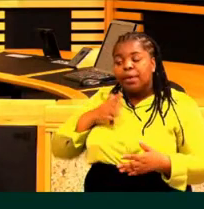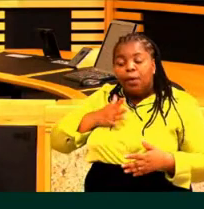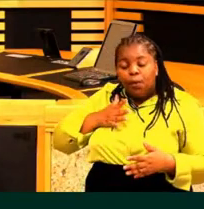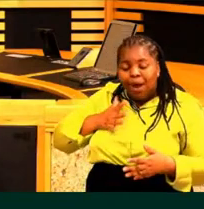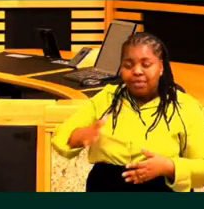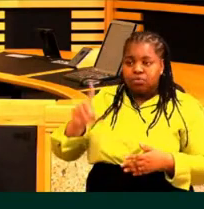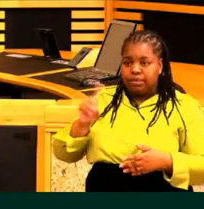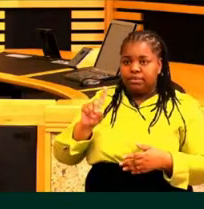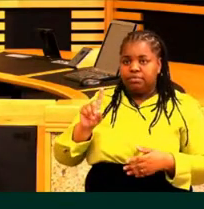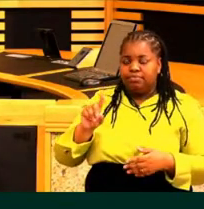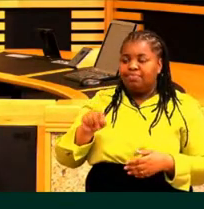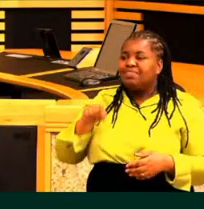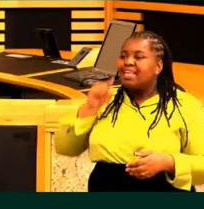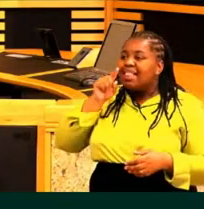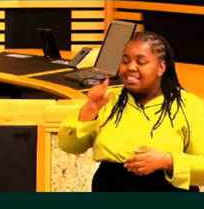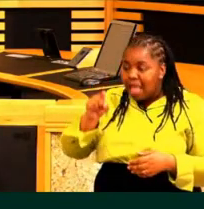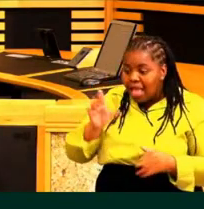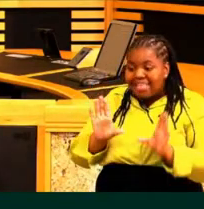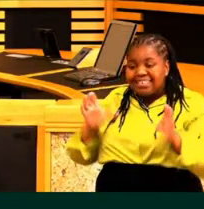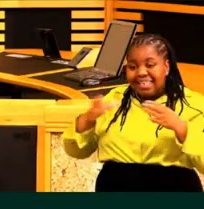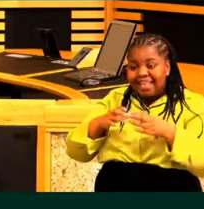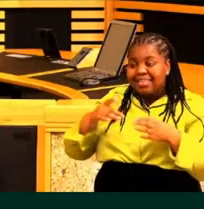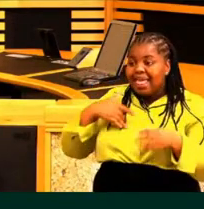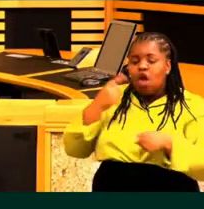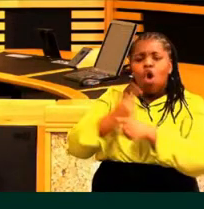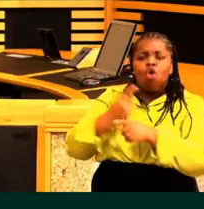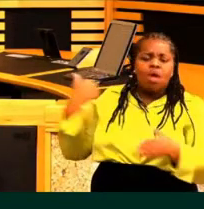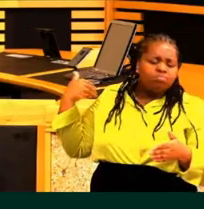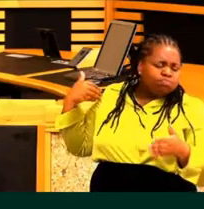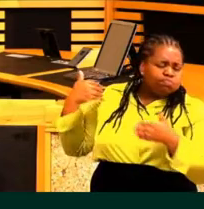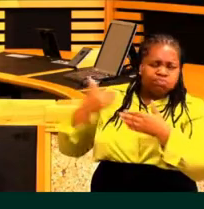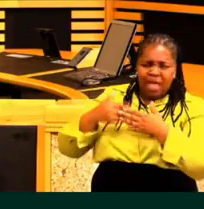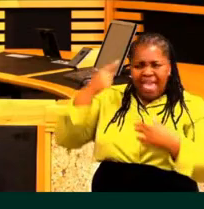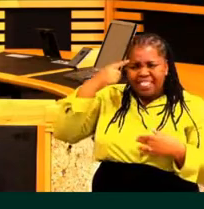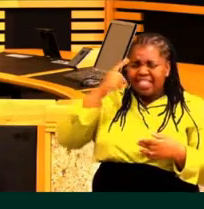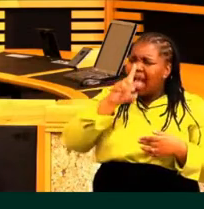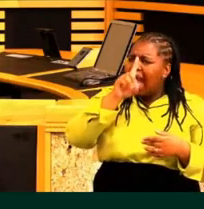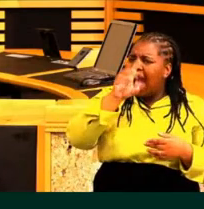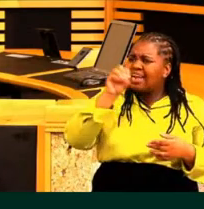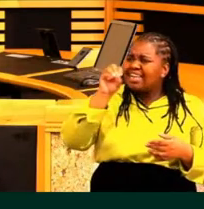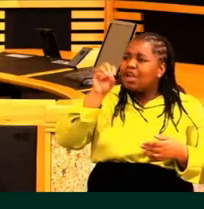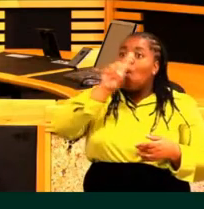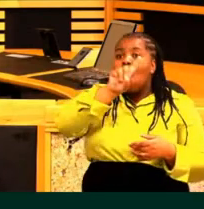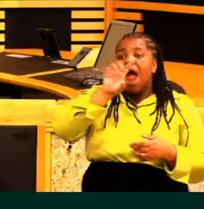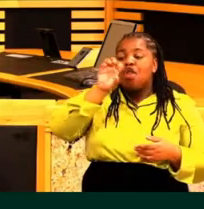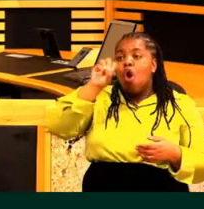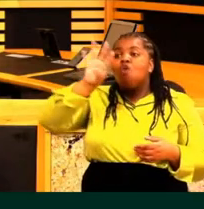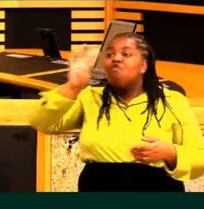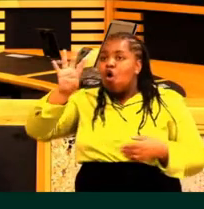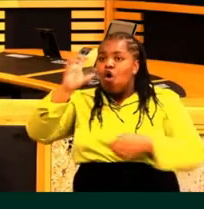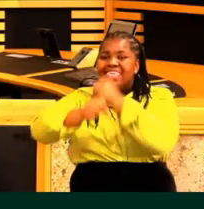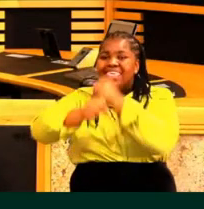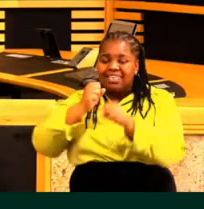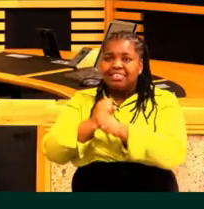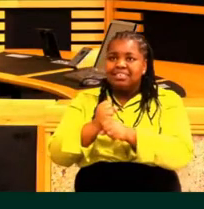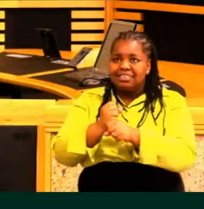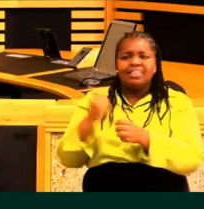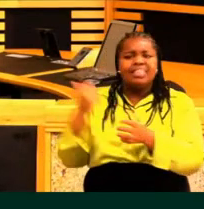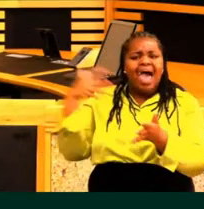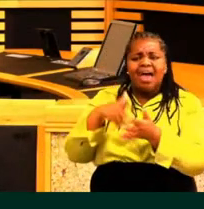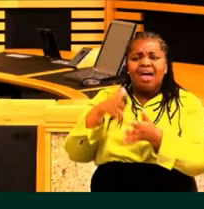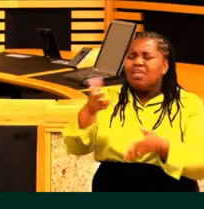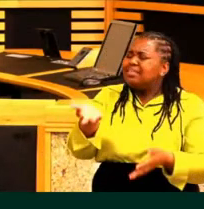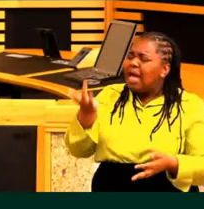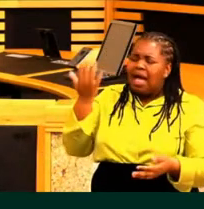the auto sector in South Africa has been existing for almost 104 years they arrived here in the 1920s